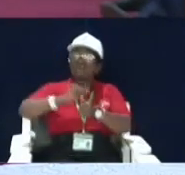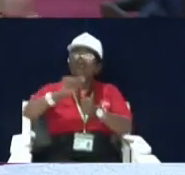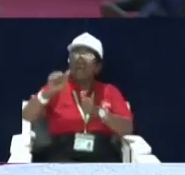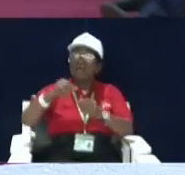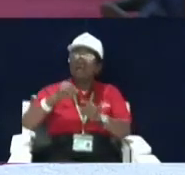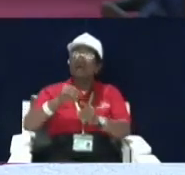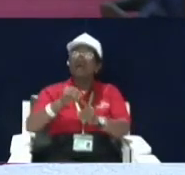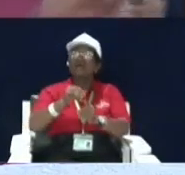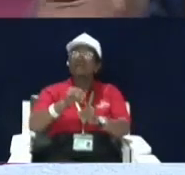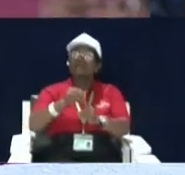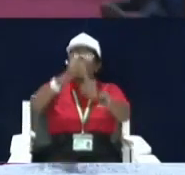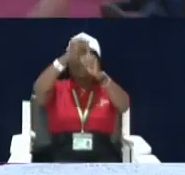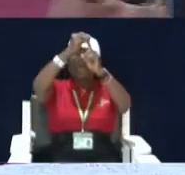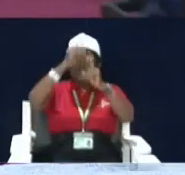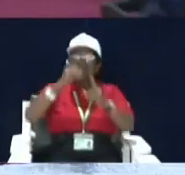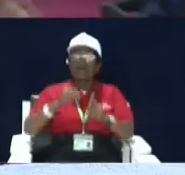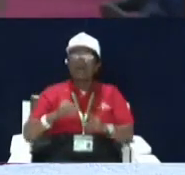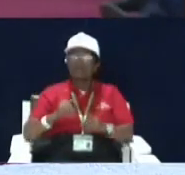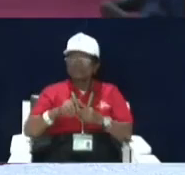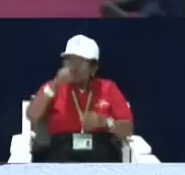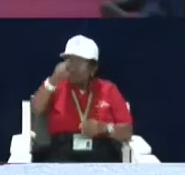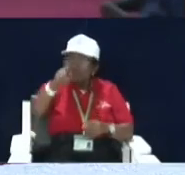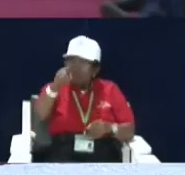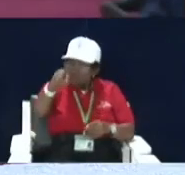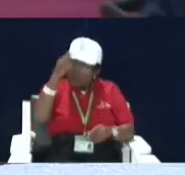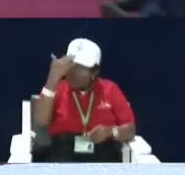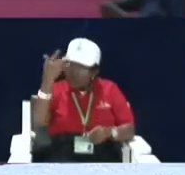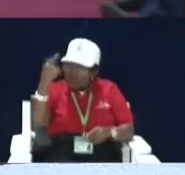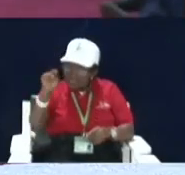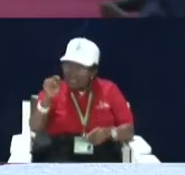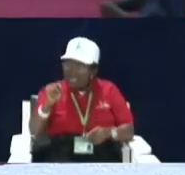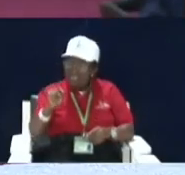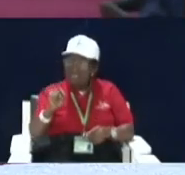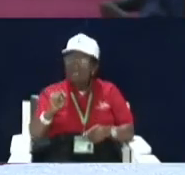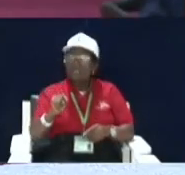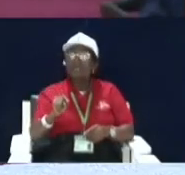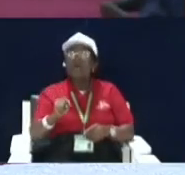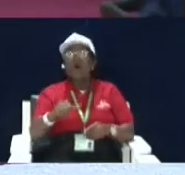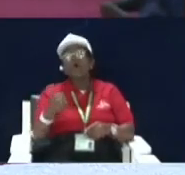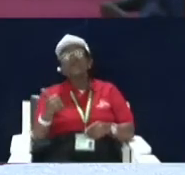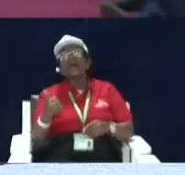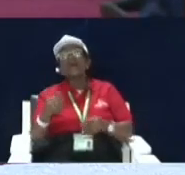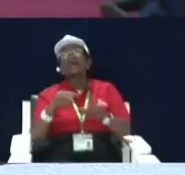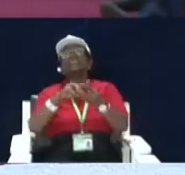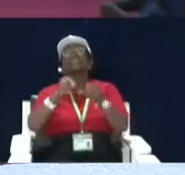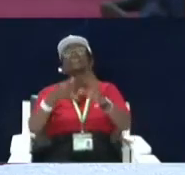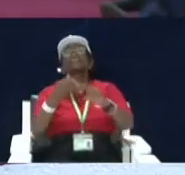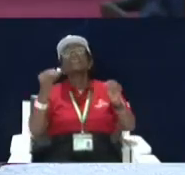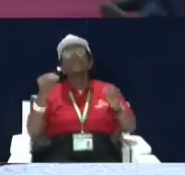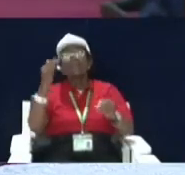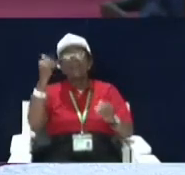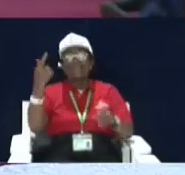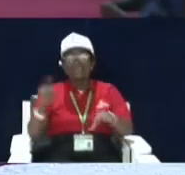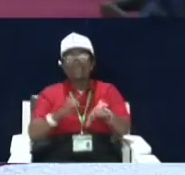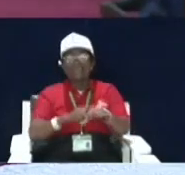You know the rest of the story. By the time the competition was over,